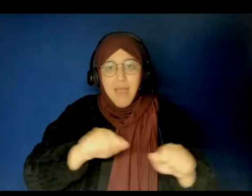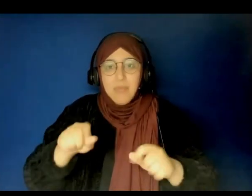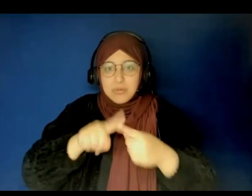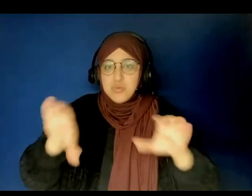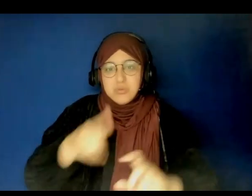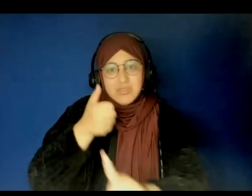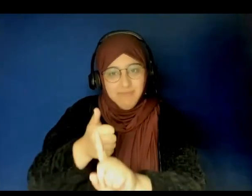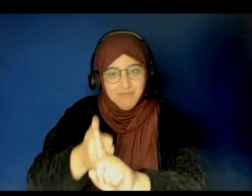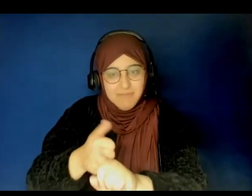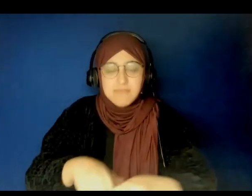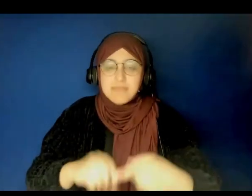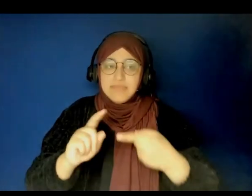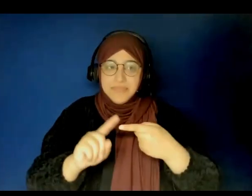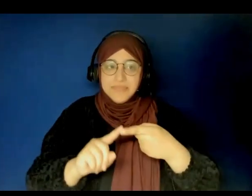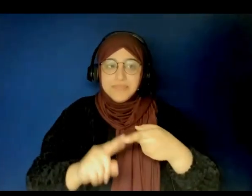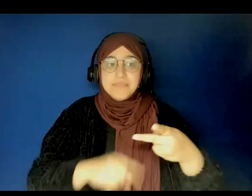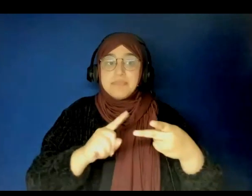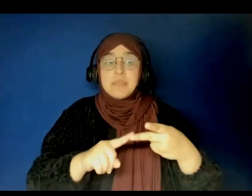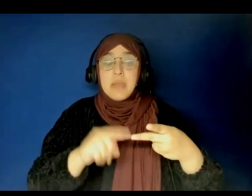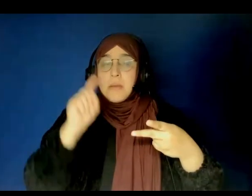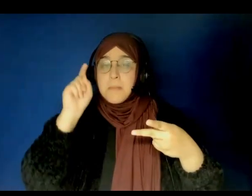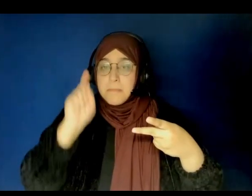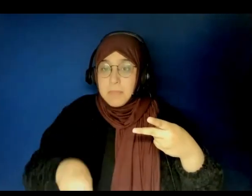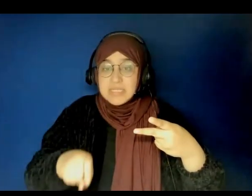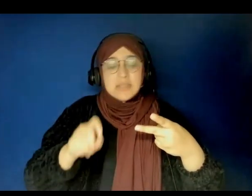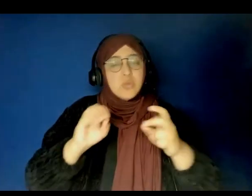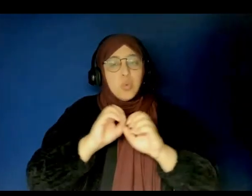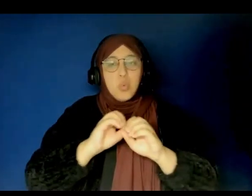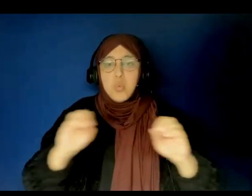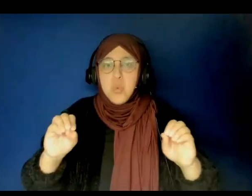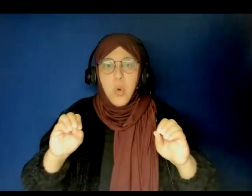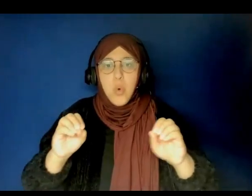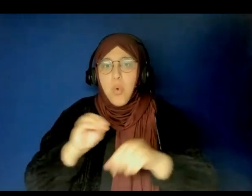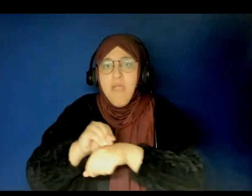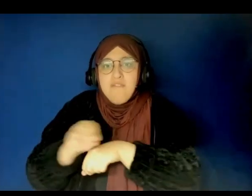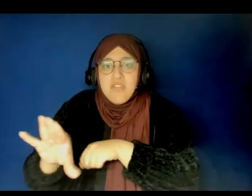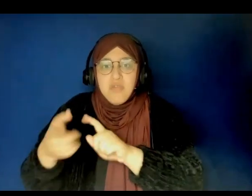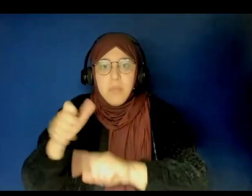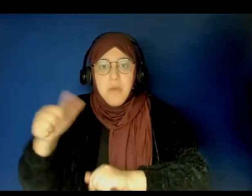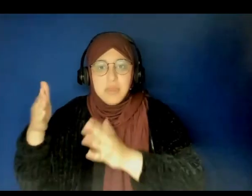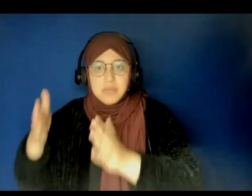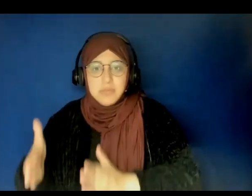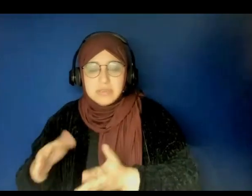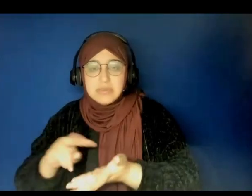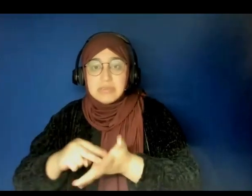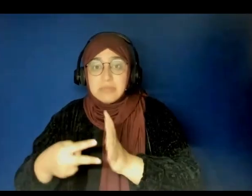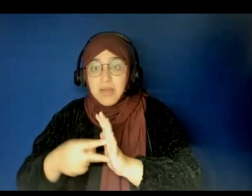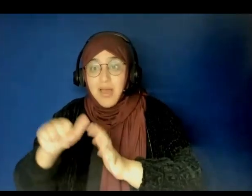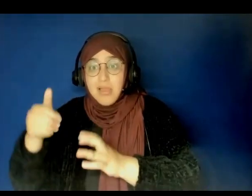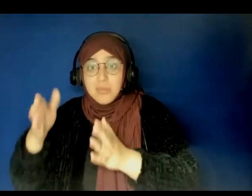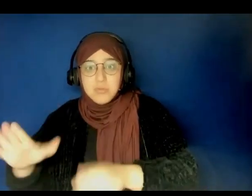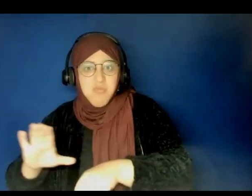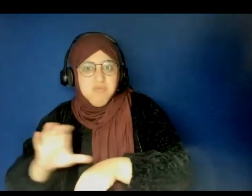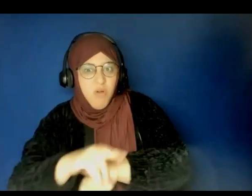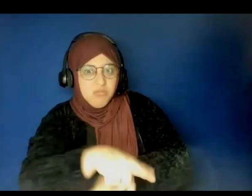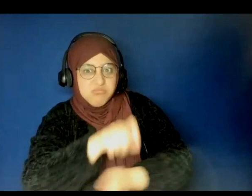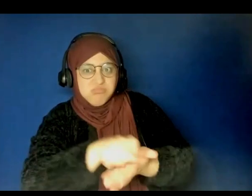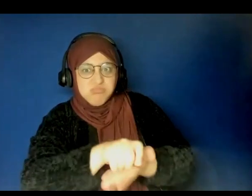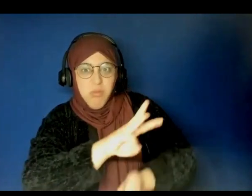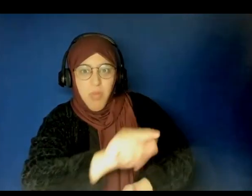Number two, they must be under no undue influence from another person, meaning that they could not have been forced into writing the